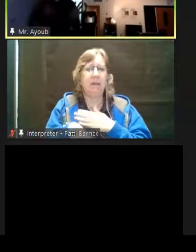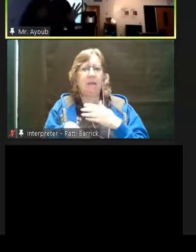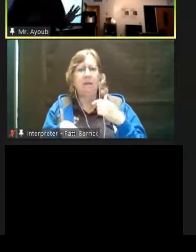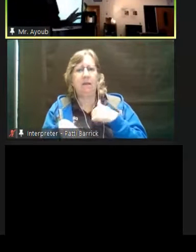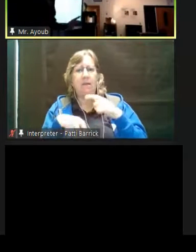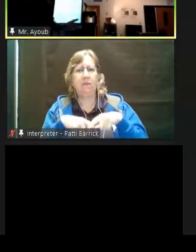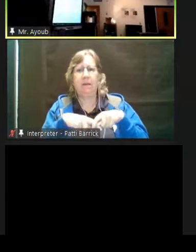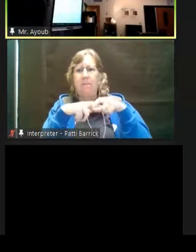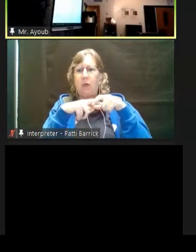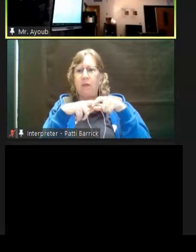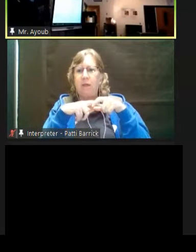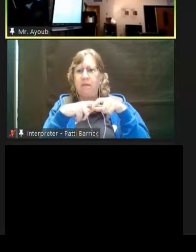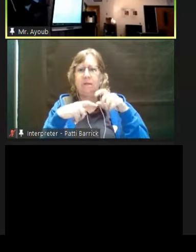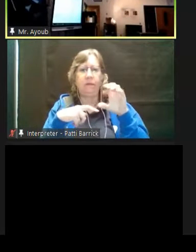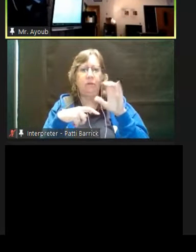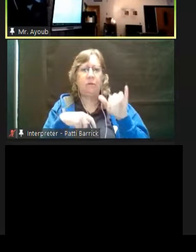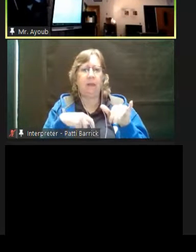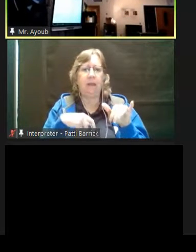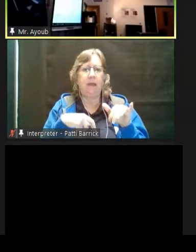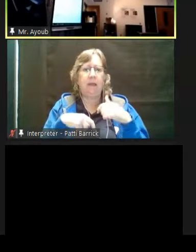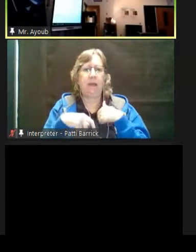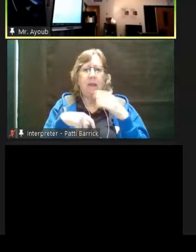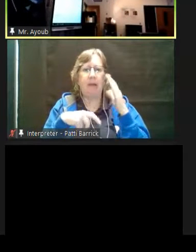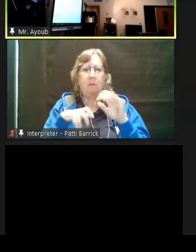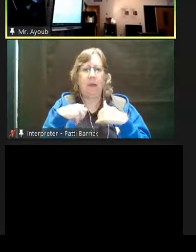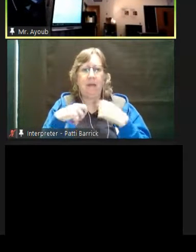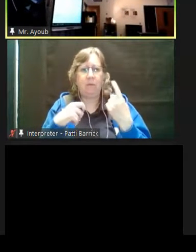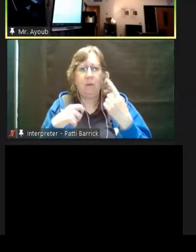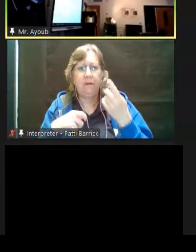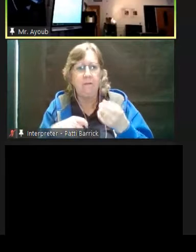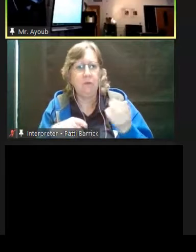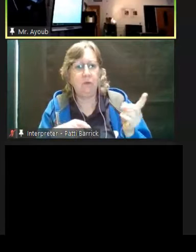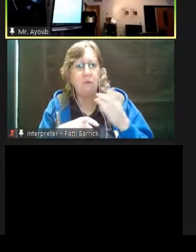gonna pause. Let's do that. So I'm gonna have one of you guys